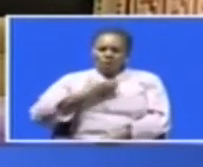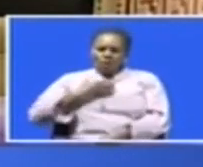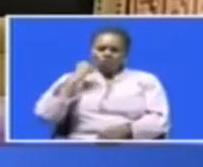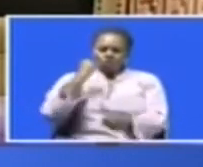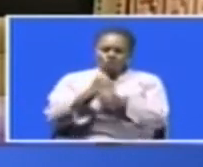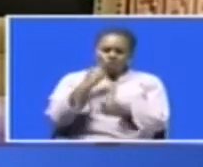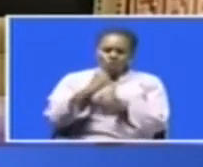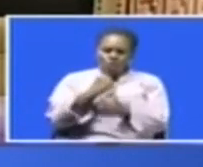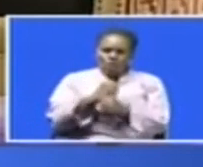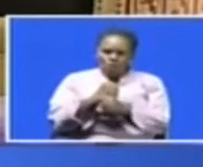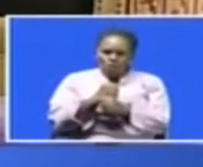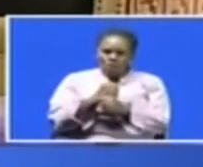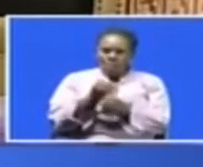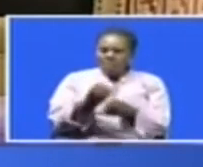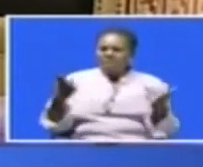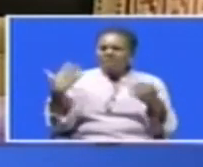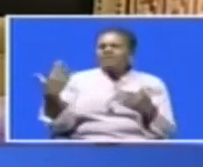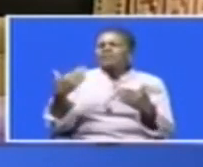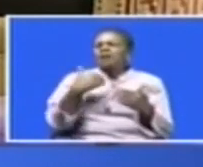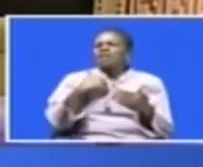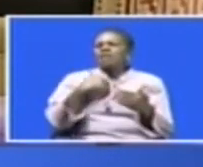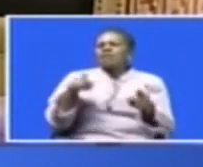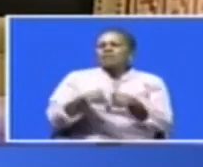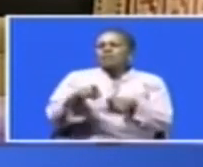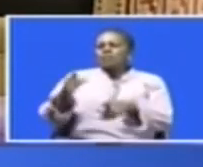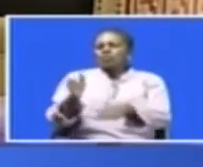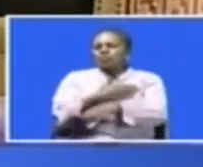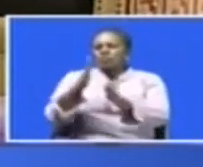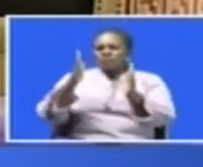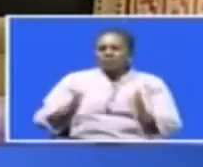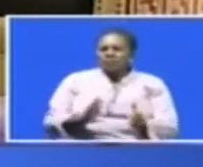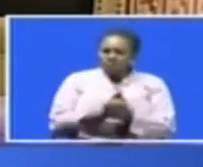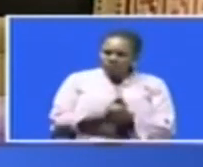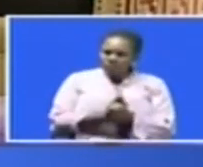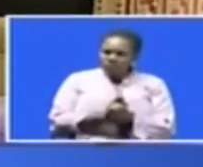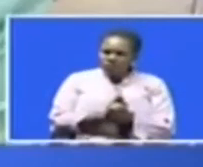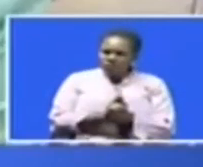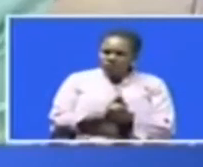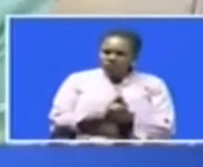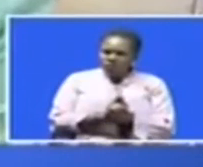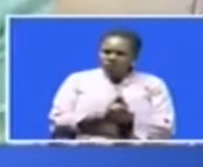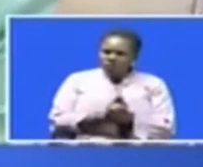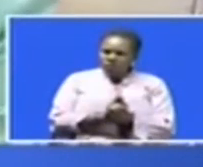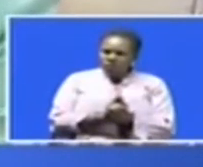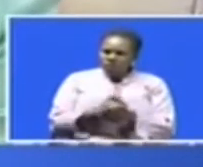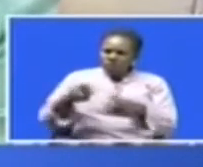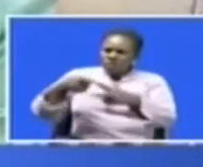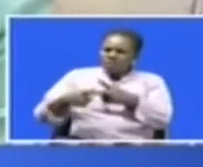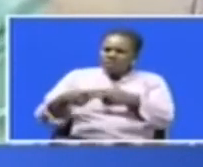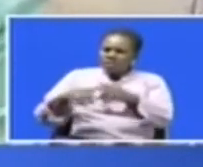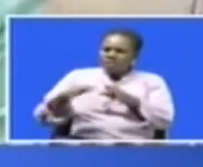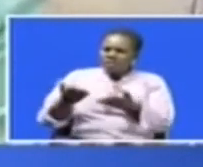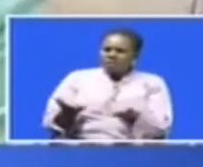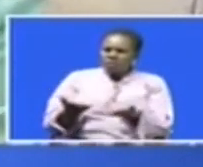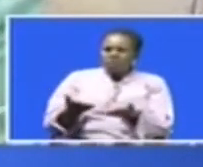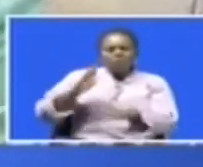You're so many things, but above all, you're also a musician. Absolutely. How has the industry been for you? So the